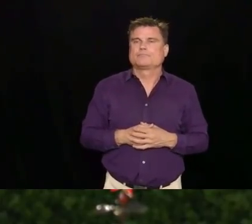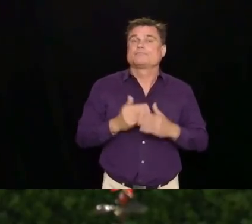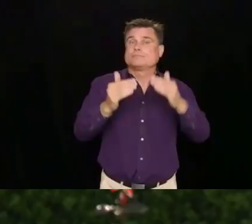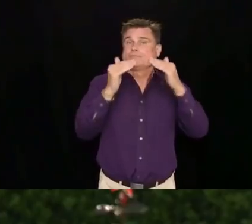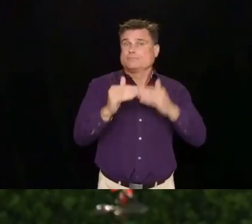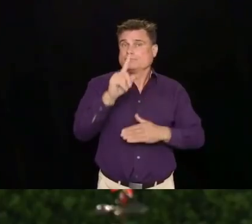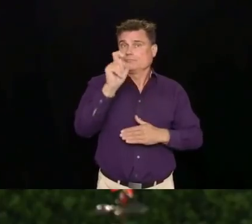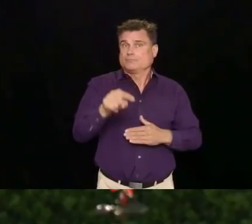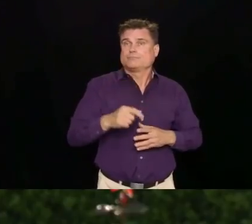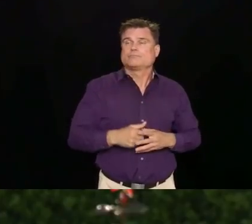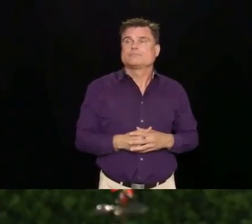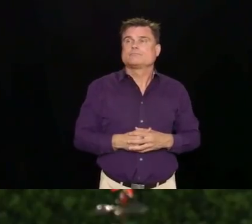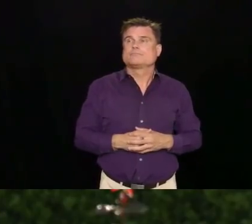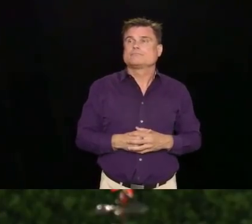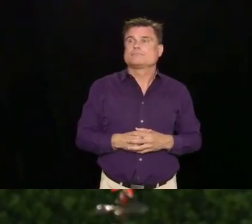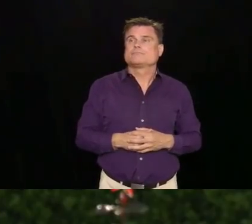Okanagan.